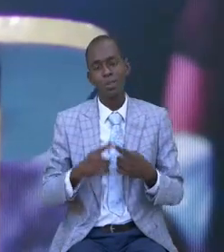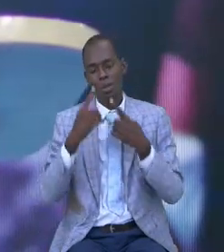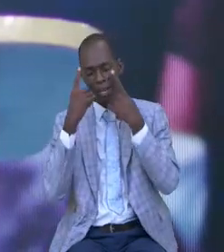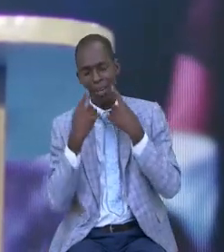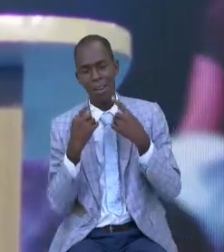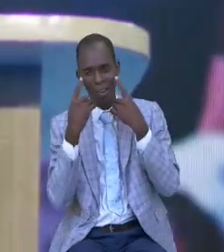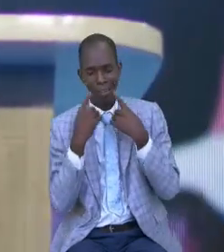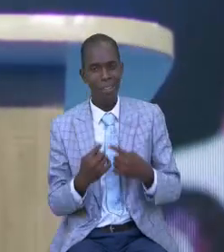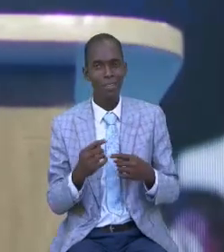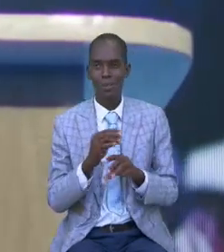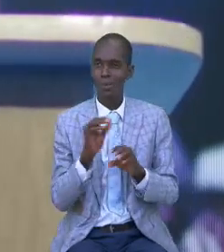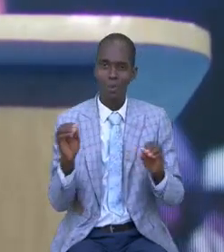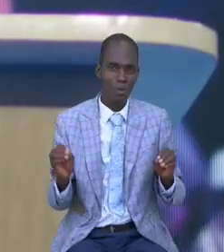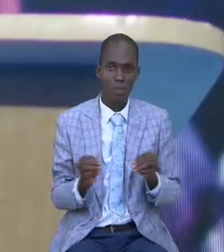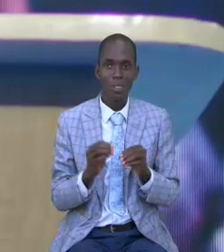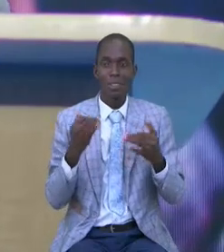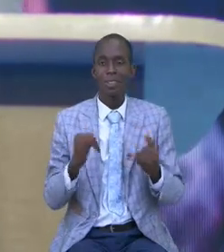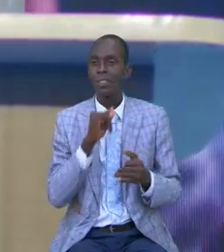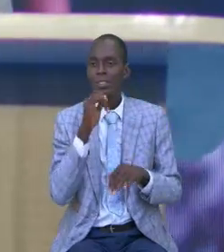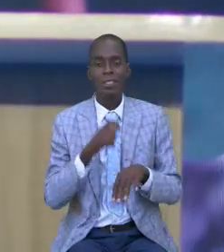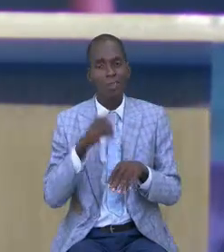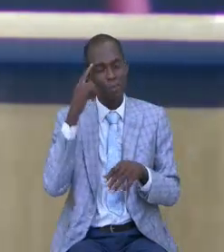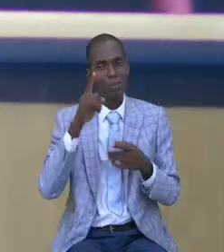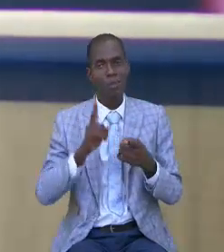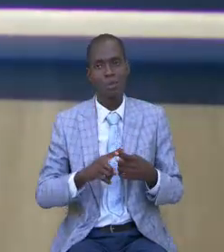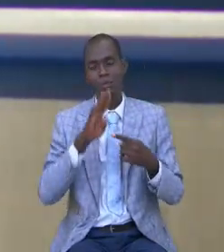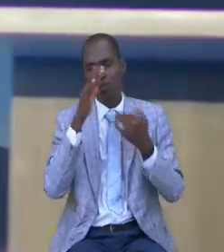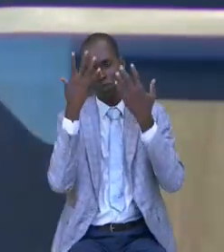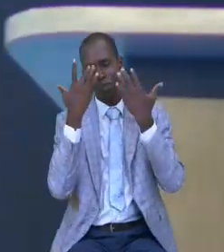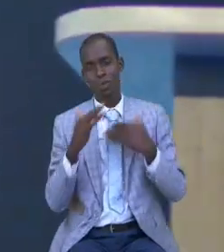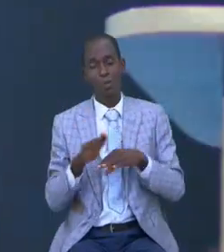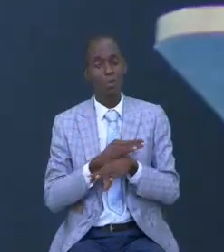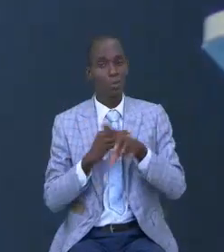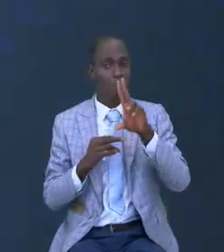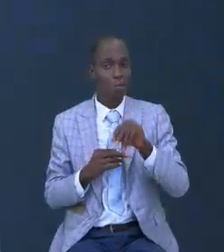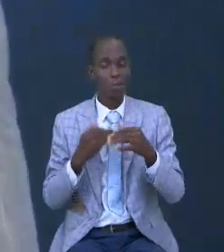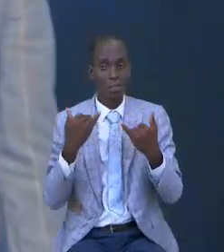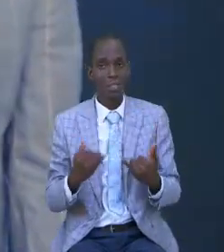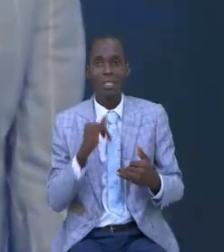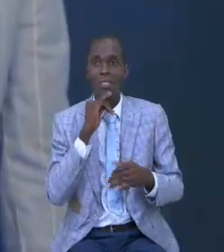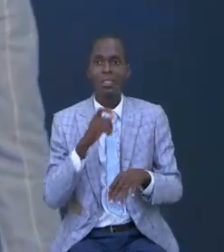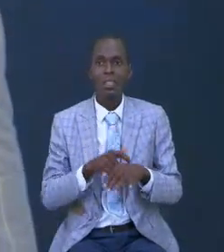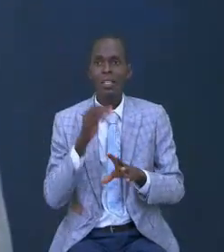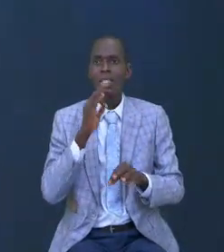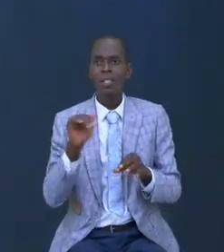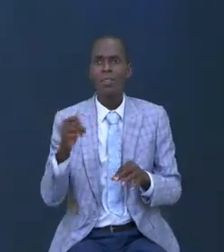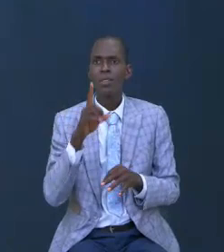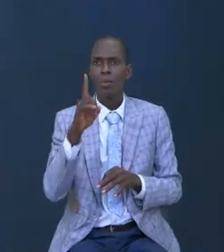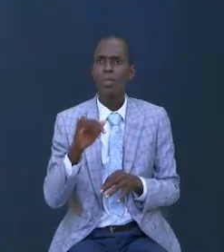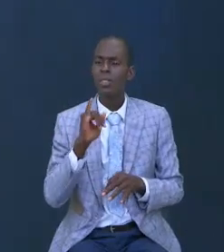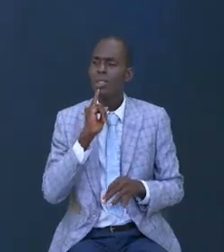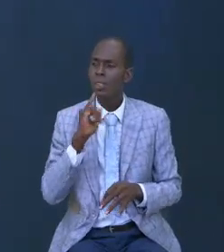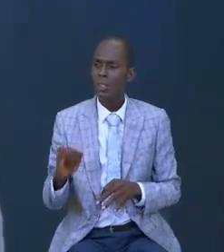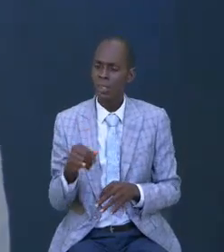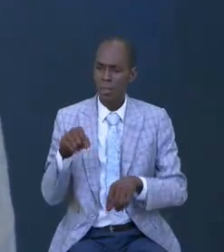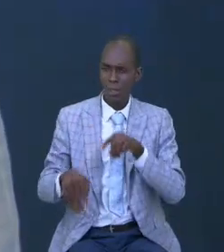over. This not the time to be weeping now. This is the time. If anyone is lame there,